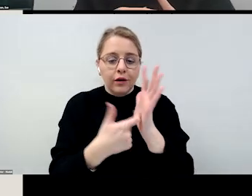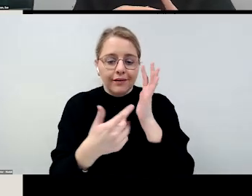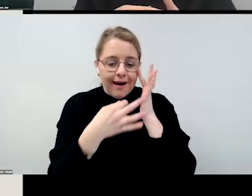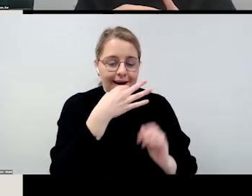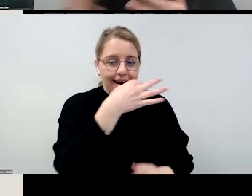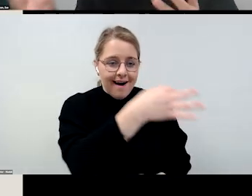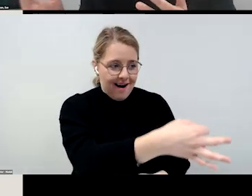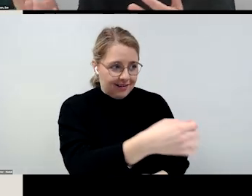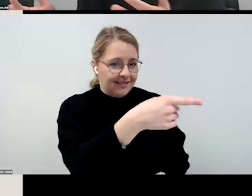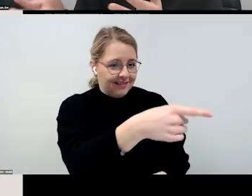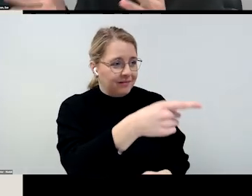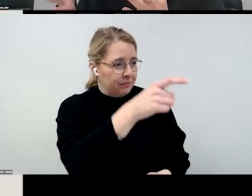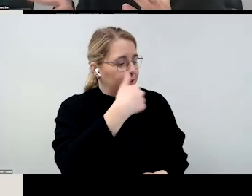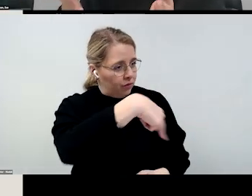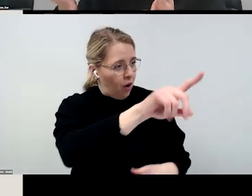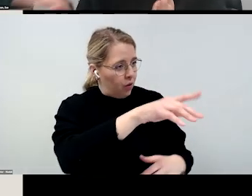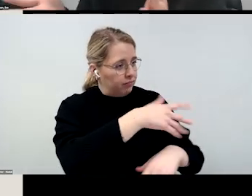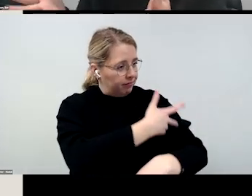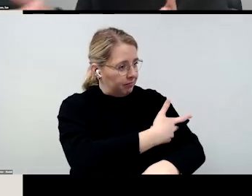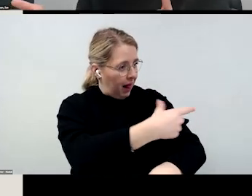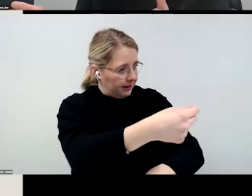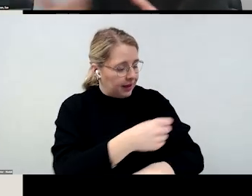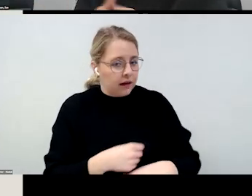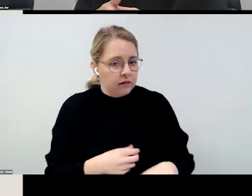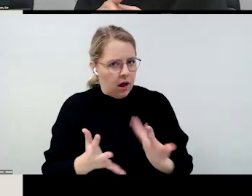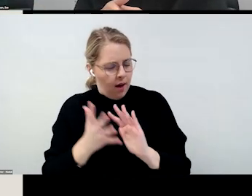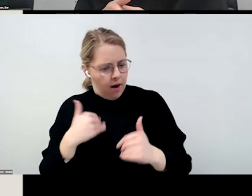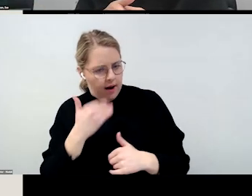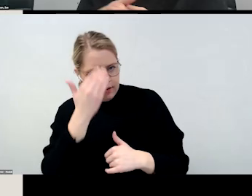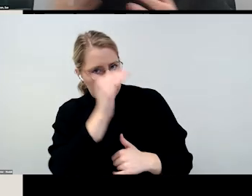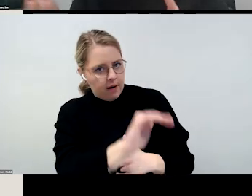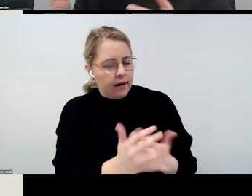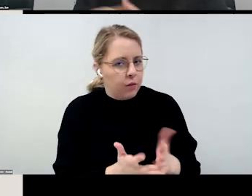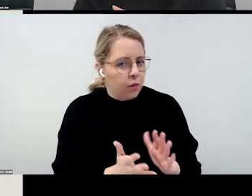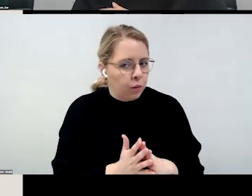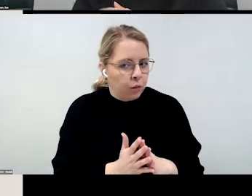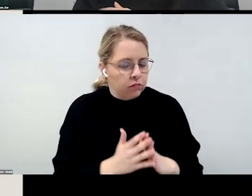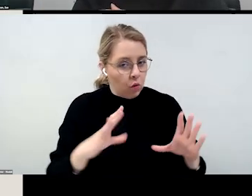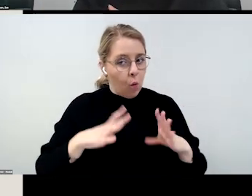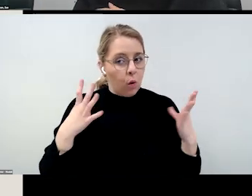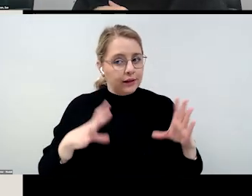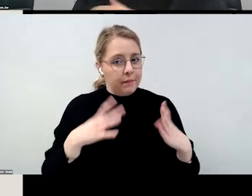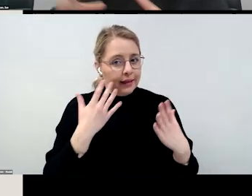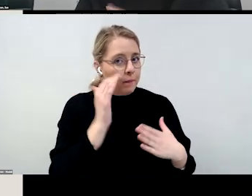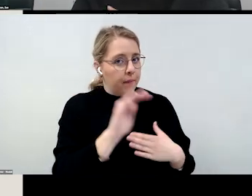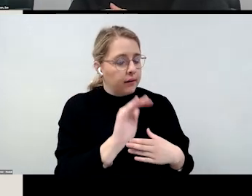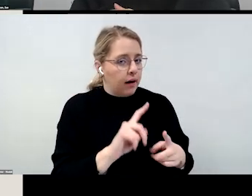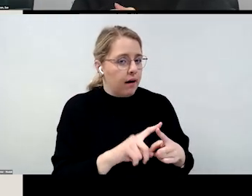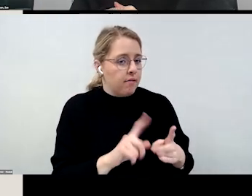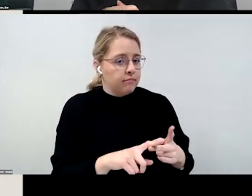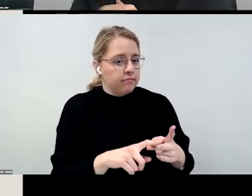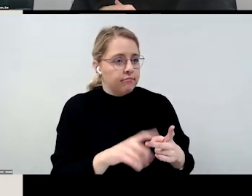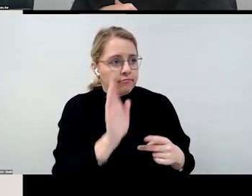blood test, what are you doing to follow up on, help them remember to do that? Are you doing maybe automated reminders or checking